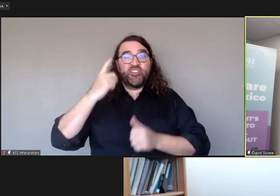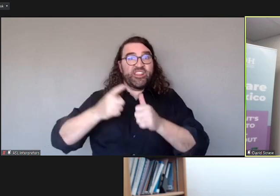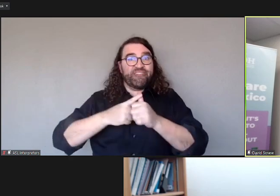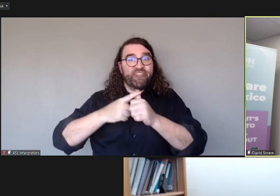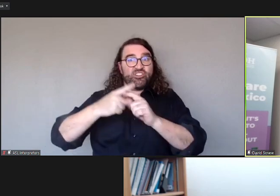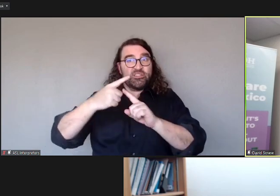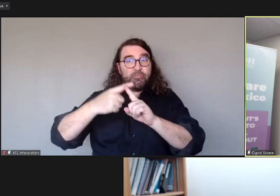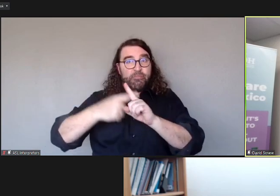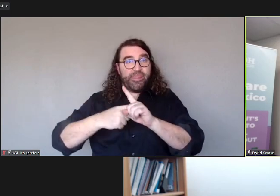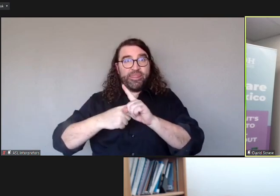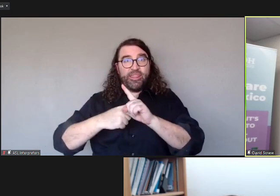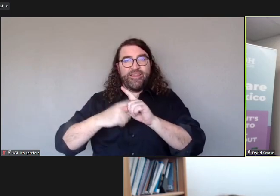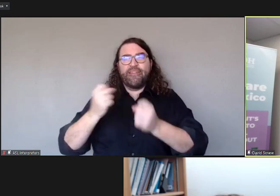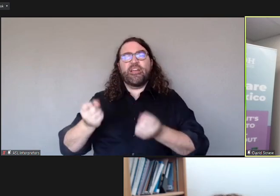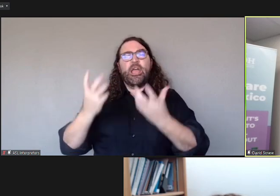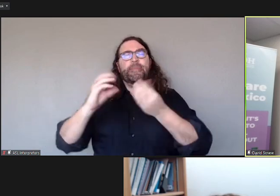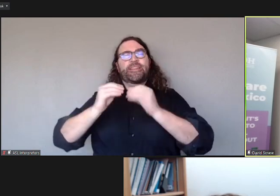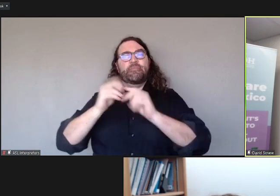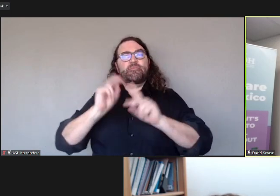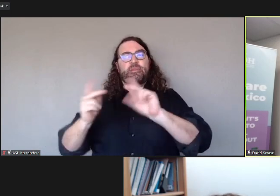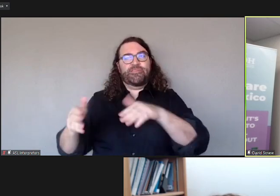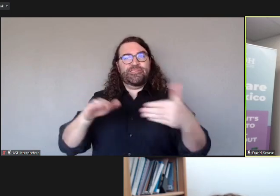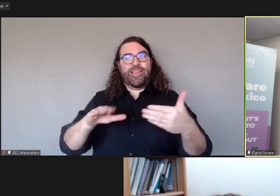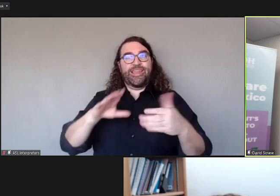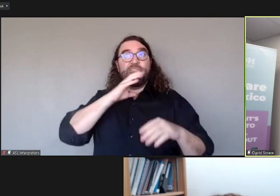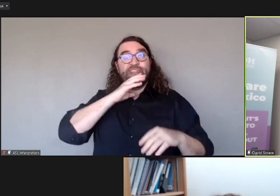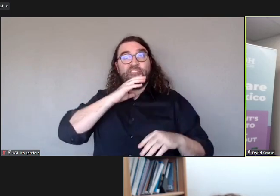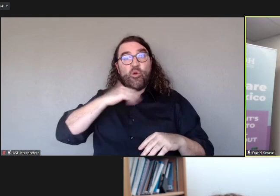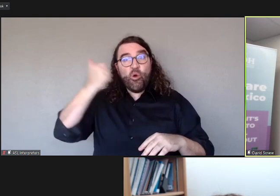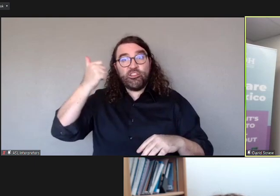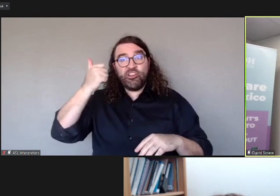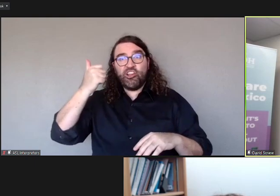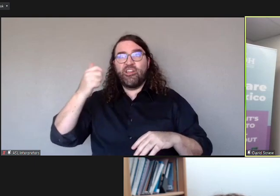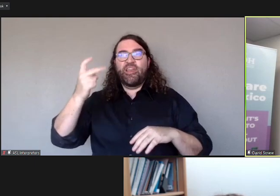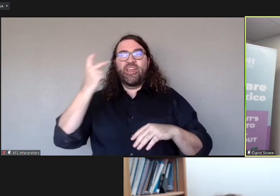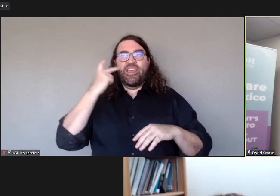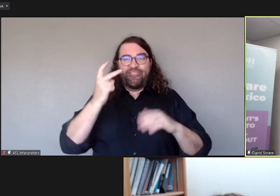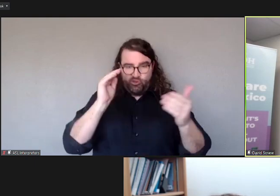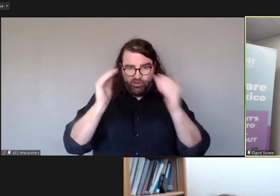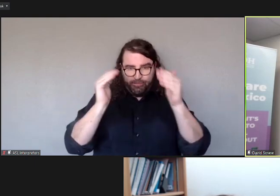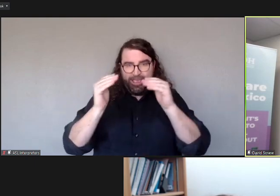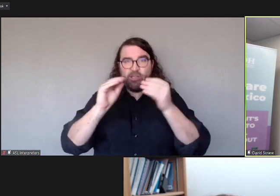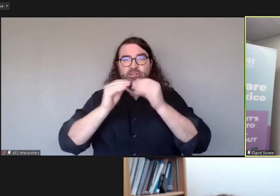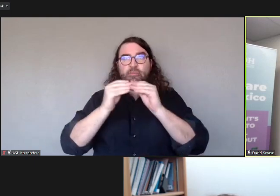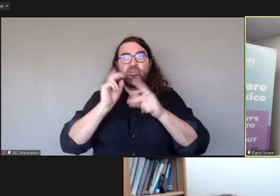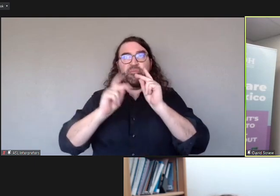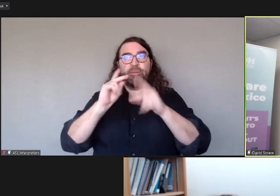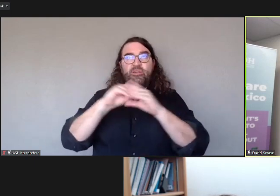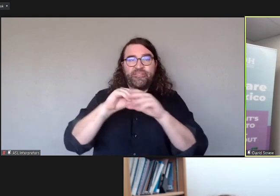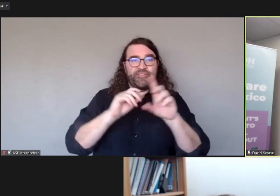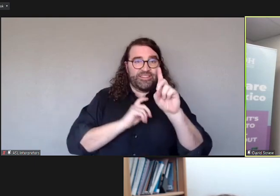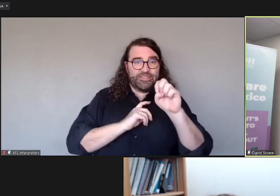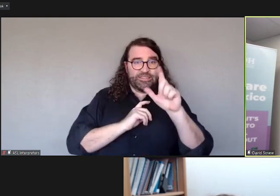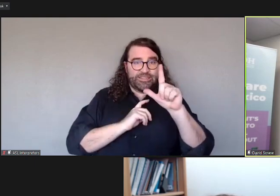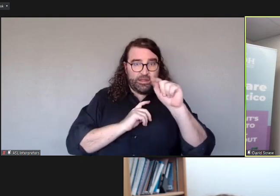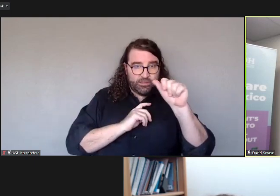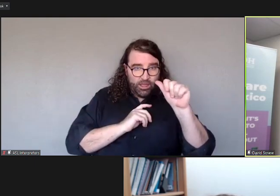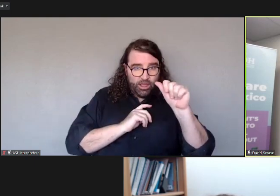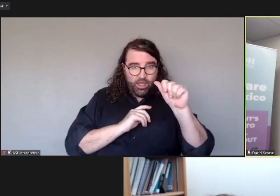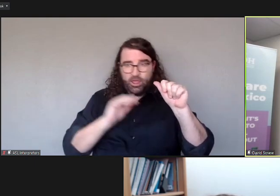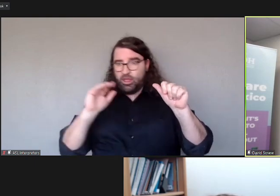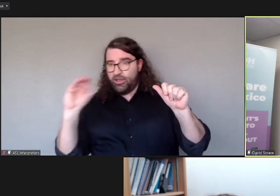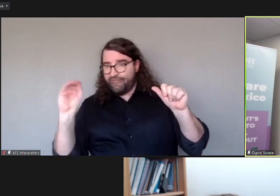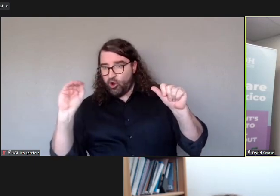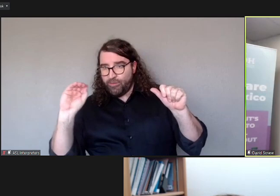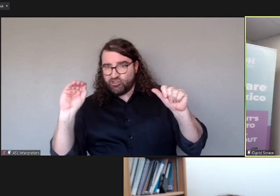deaths in older people, and then you look at the hospitalization rates for Delta and what Christine shared about the hospitalization rates